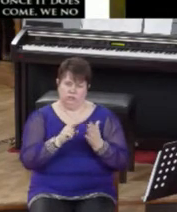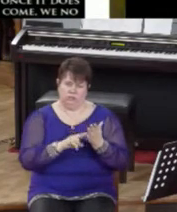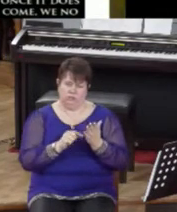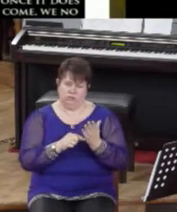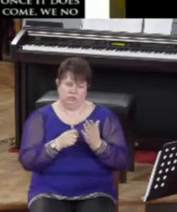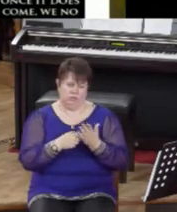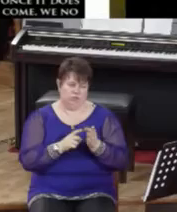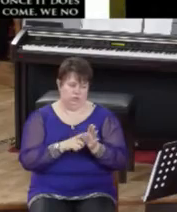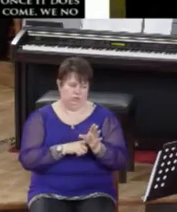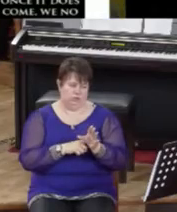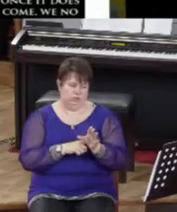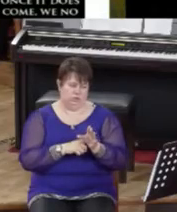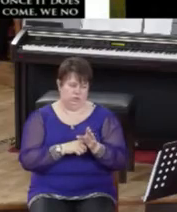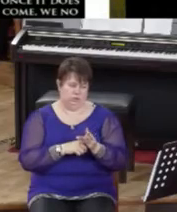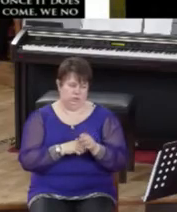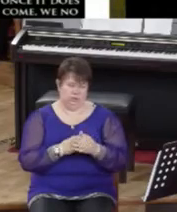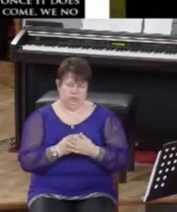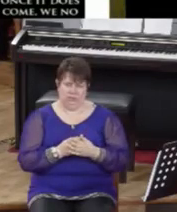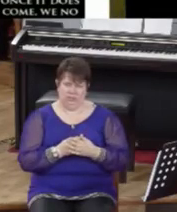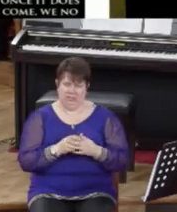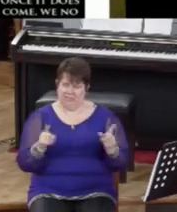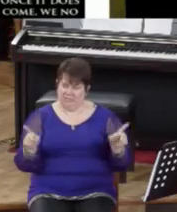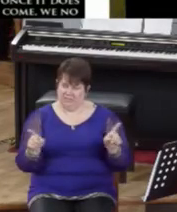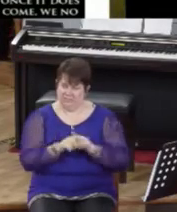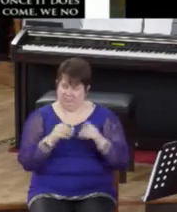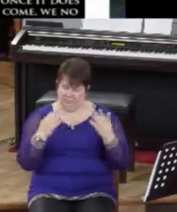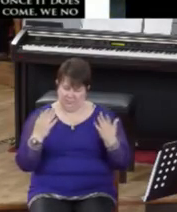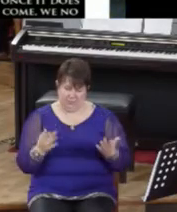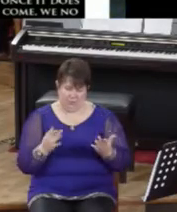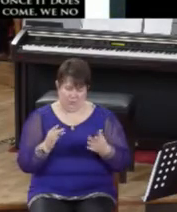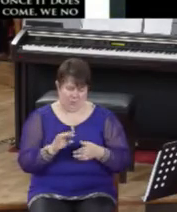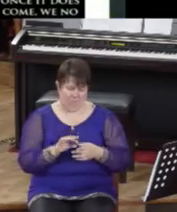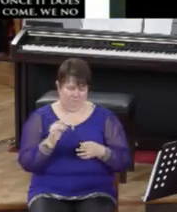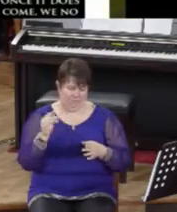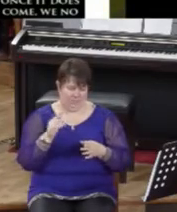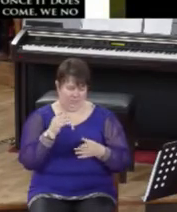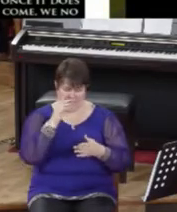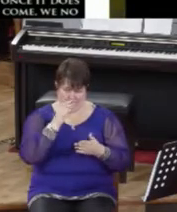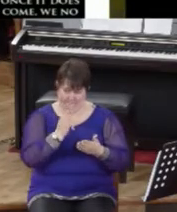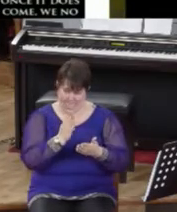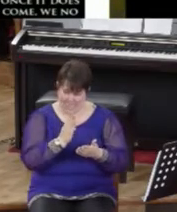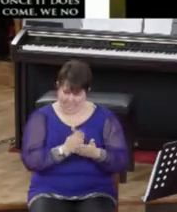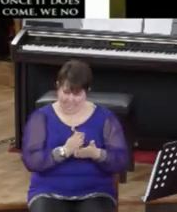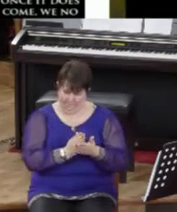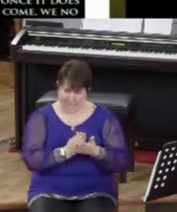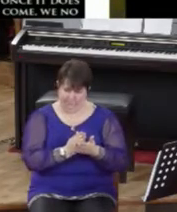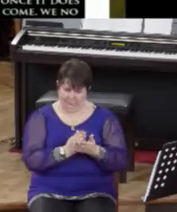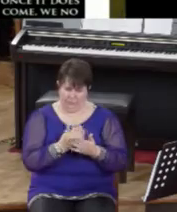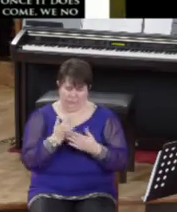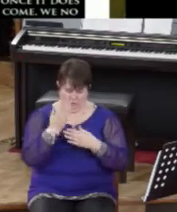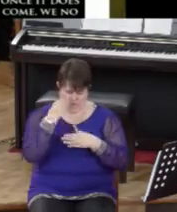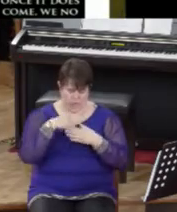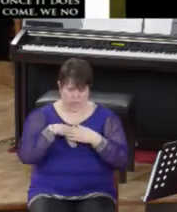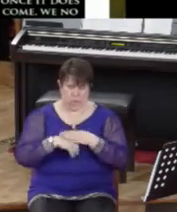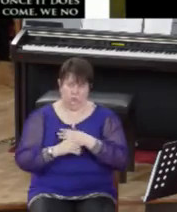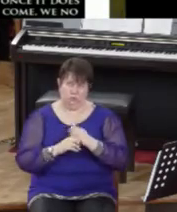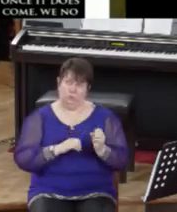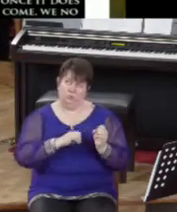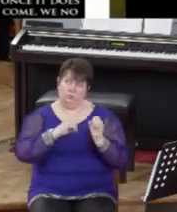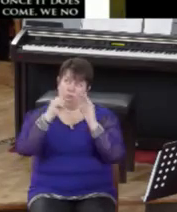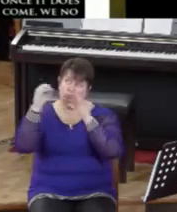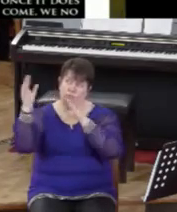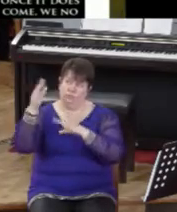today has become infected with that belief. We talk about our souls going on.